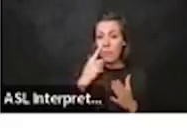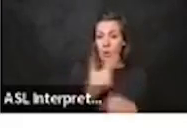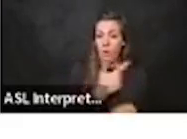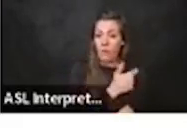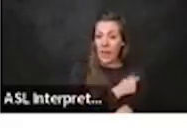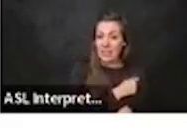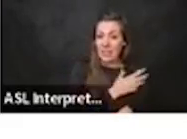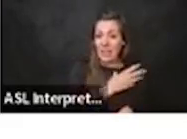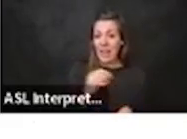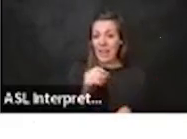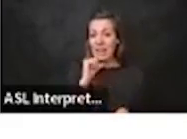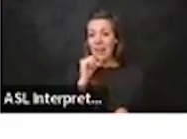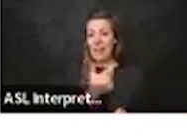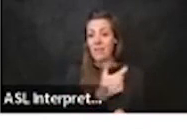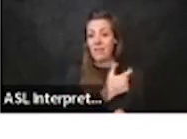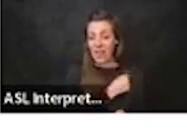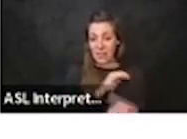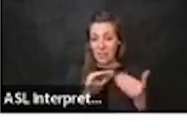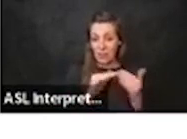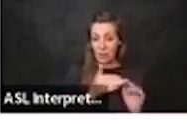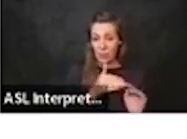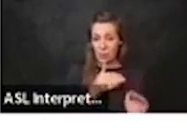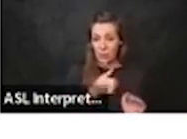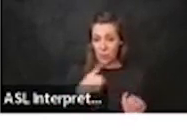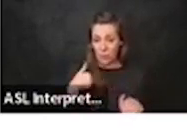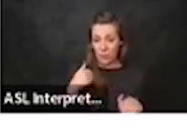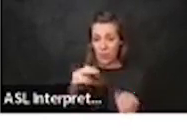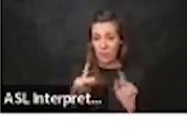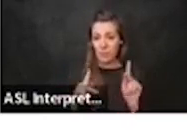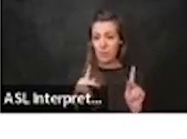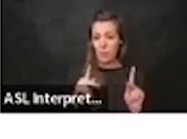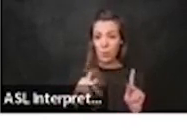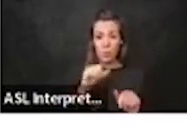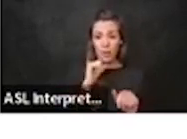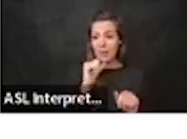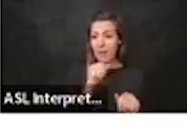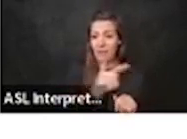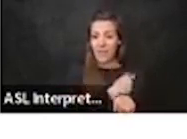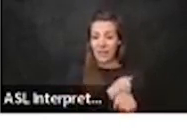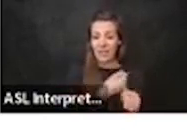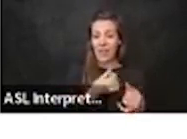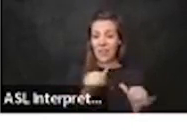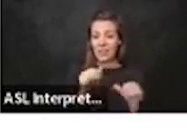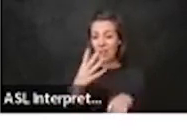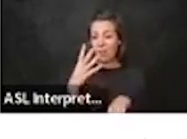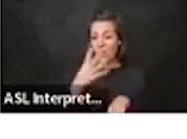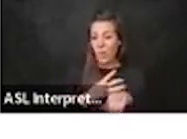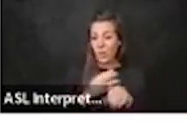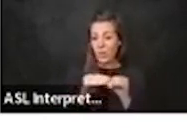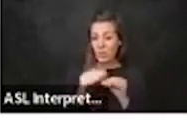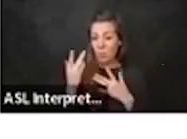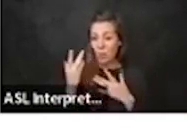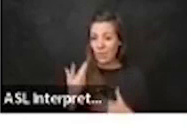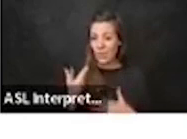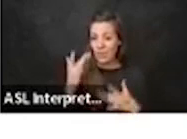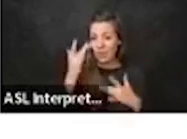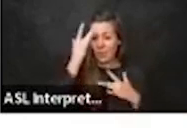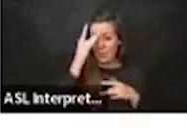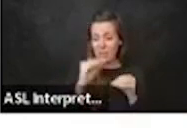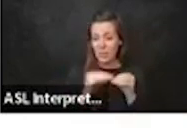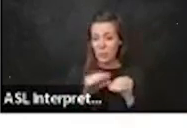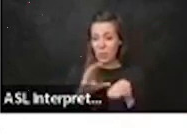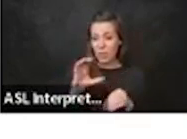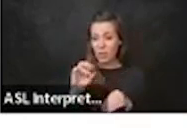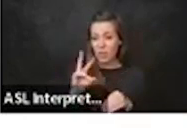difference vaccinations make. We find that people who are unvaccinated are still 4 times more likely to be infected with